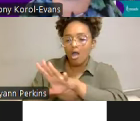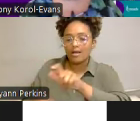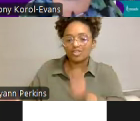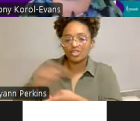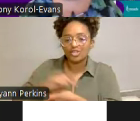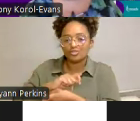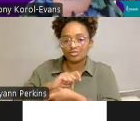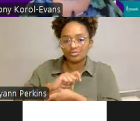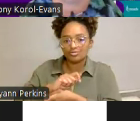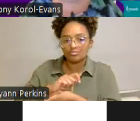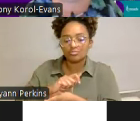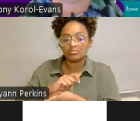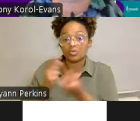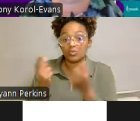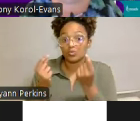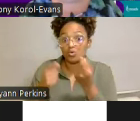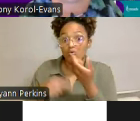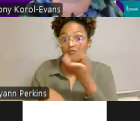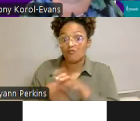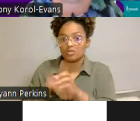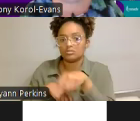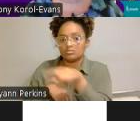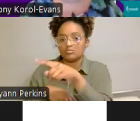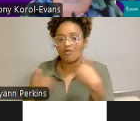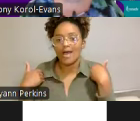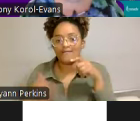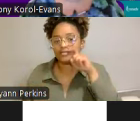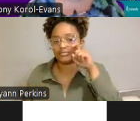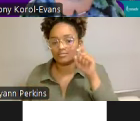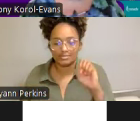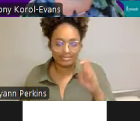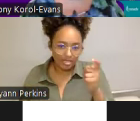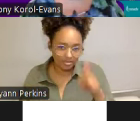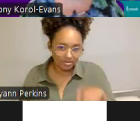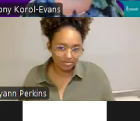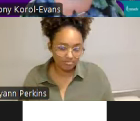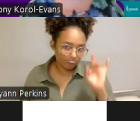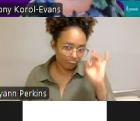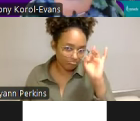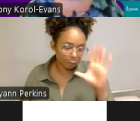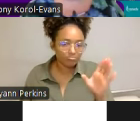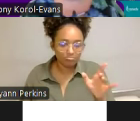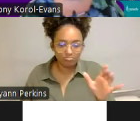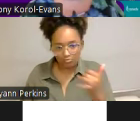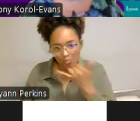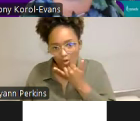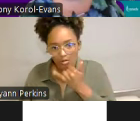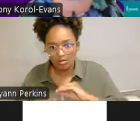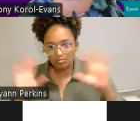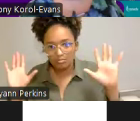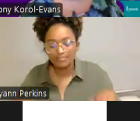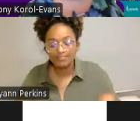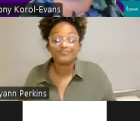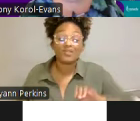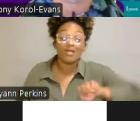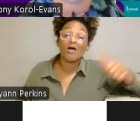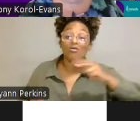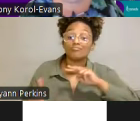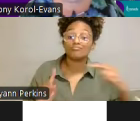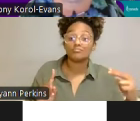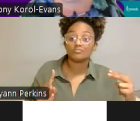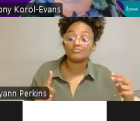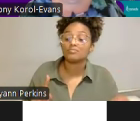sex. Absolutely wrong, of course, obviously. And the other theory is that, well, if you're